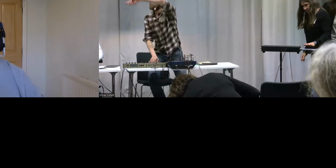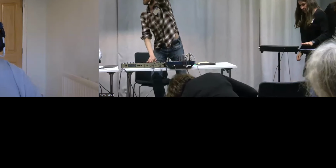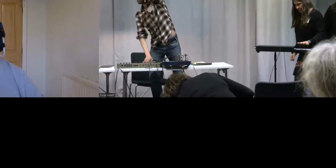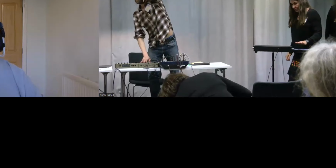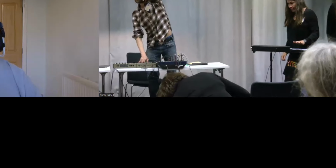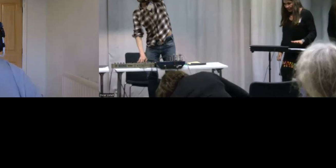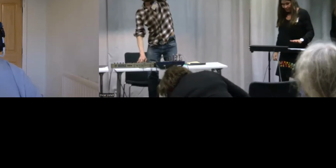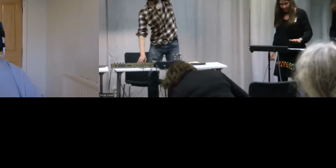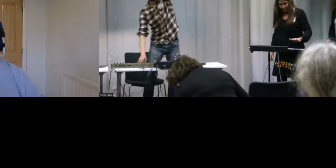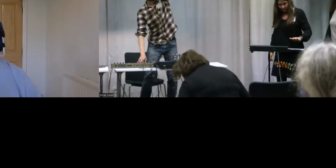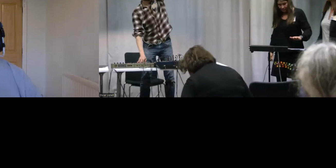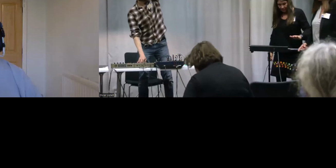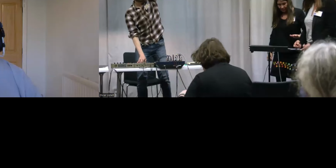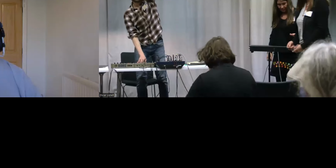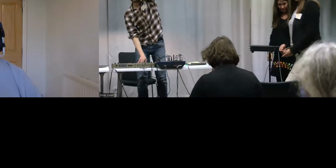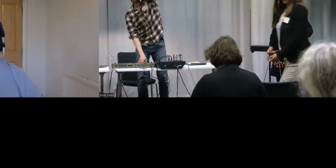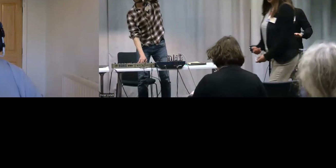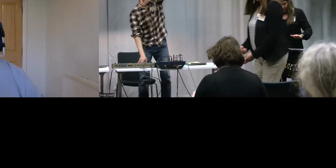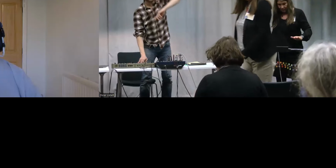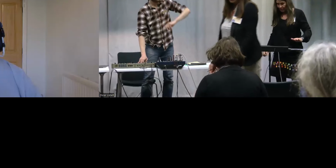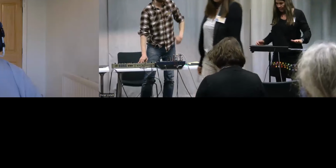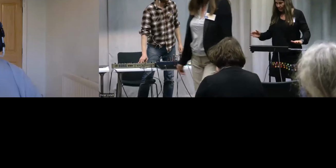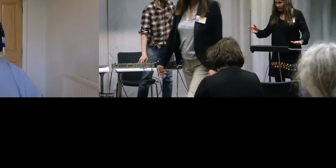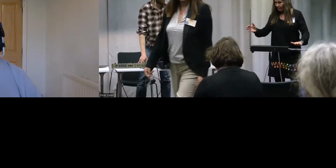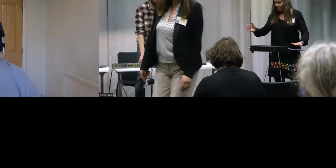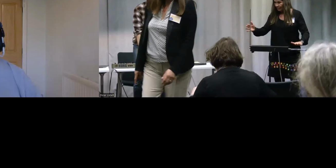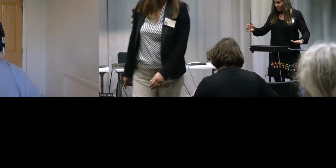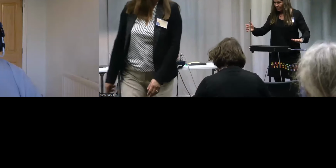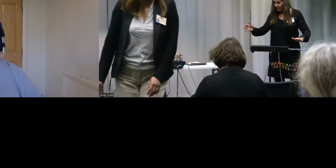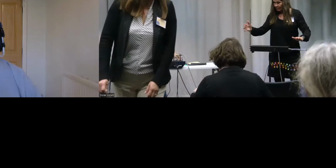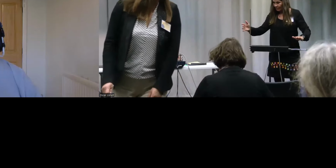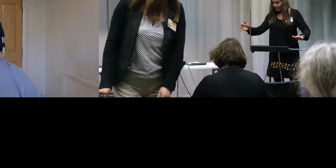There is an iPad over there. There is no rights, there is no wrongs. Just go there, someone.